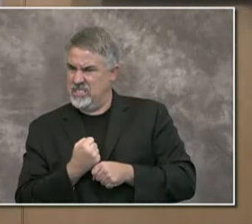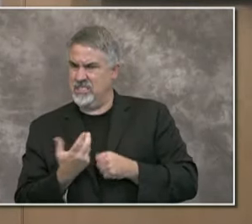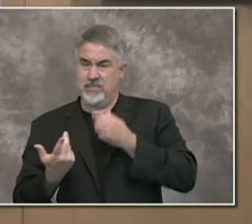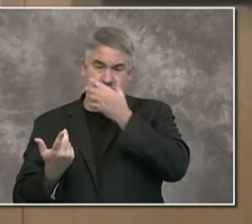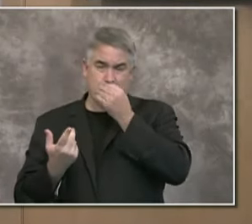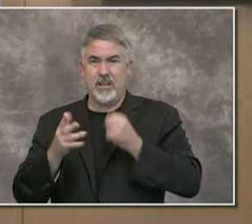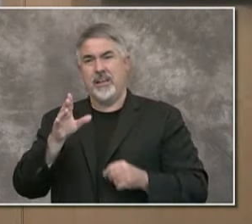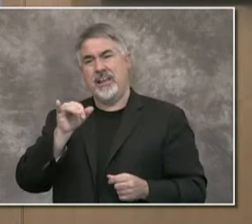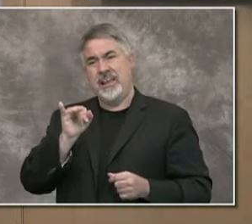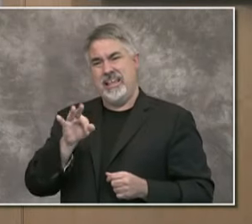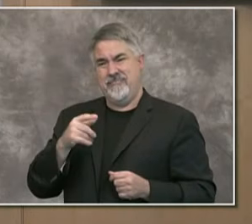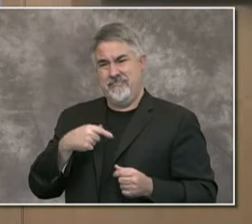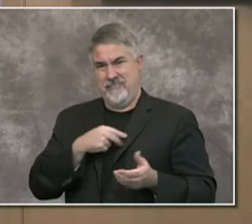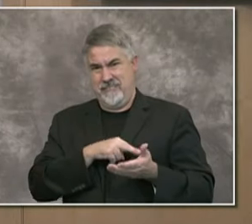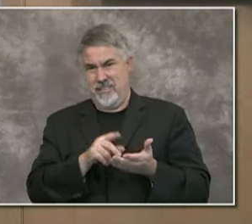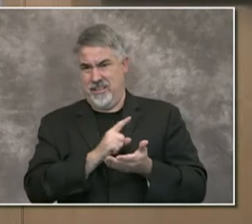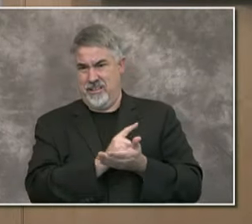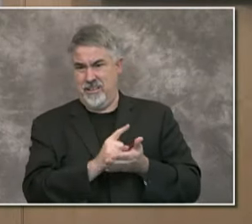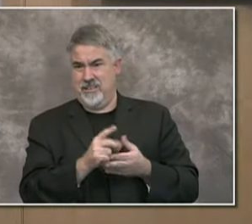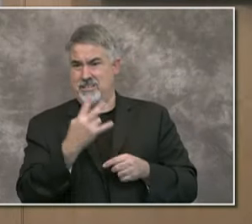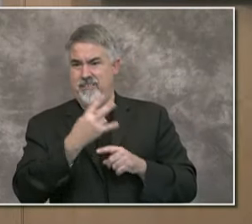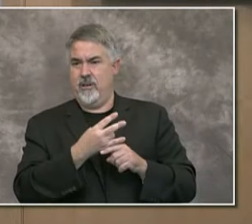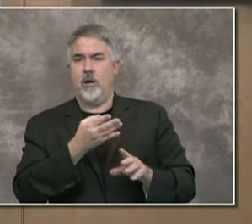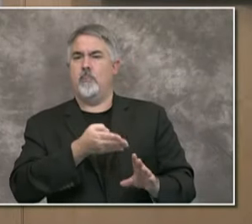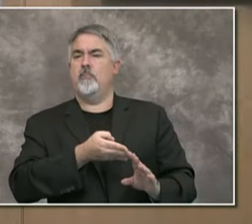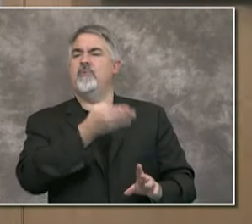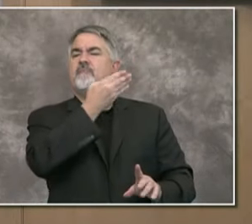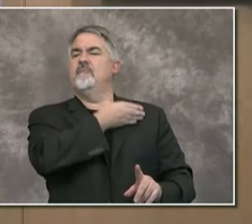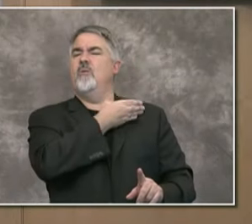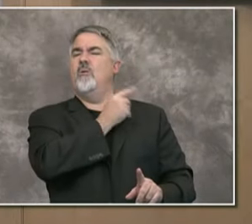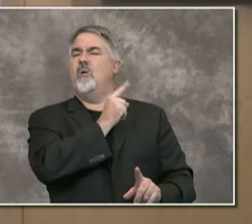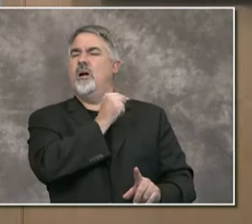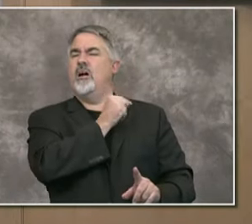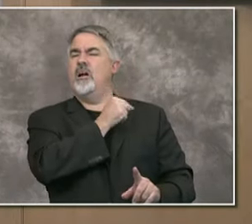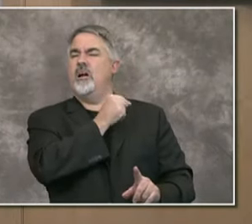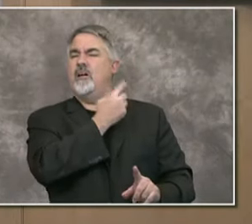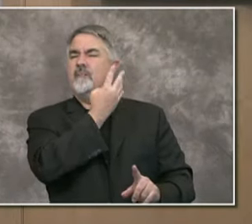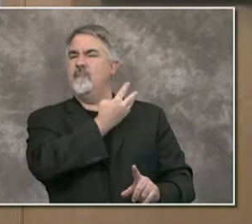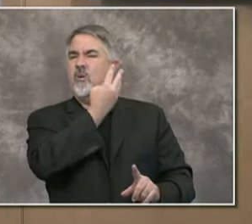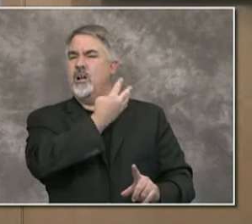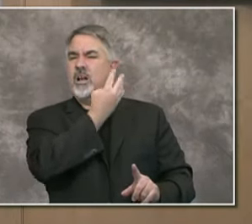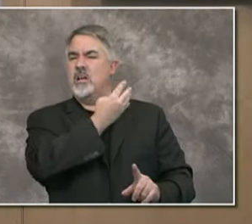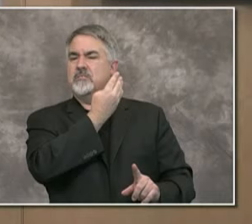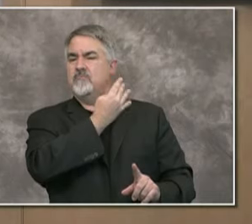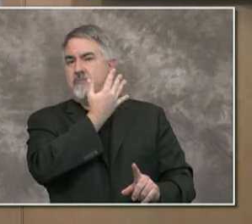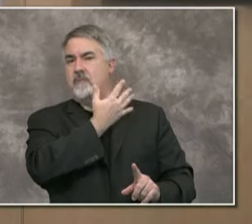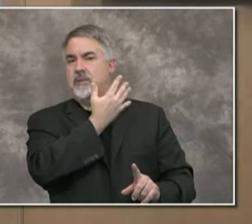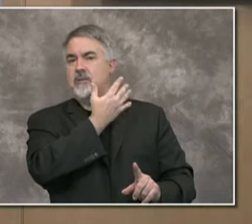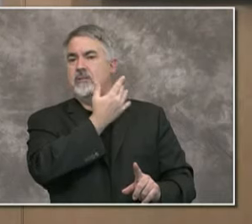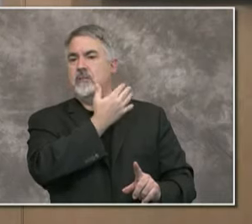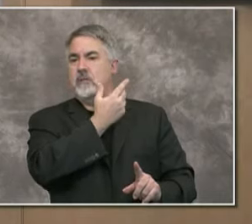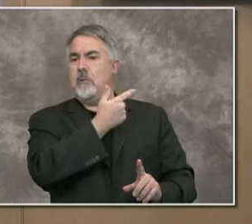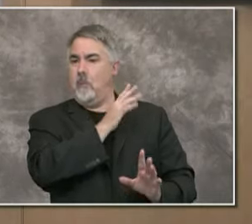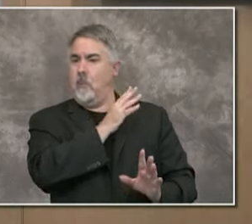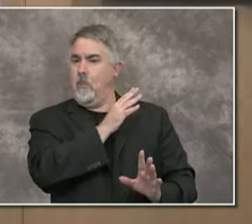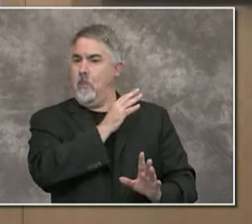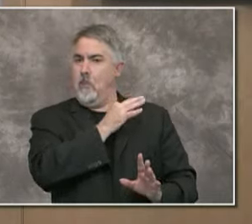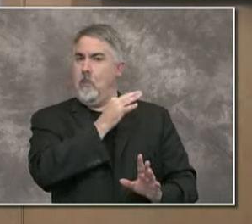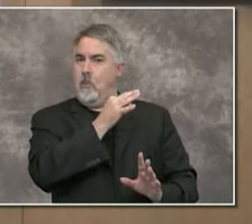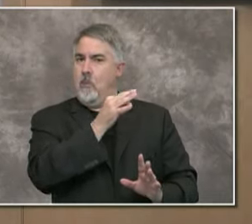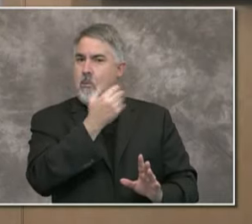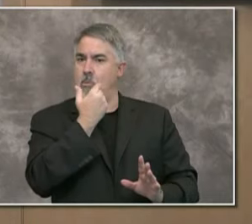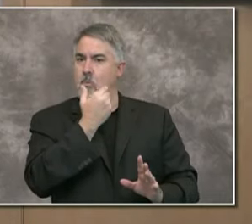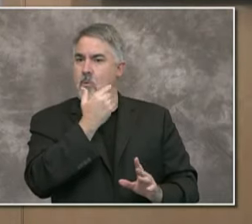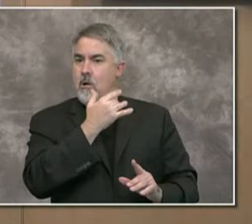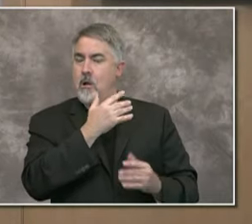the 7 days prior to that, it looks like it was closer to 4 or 5 days doubling. So it seems like